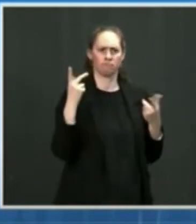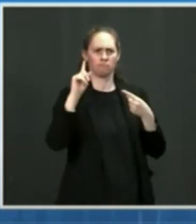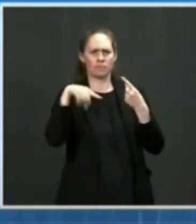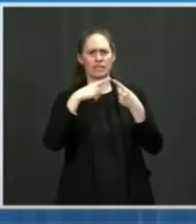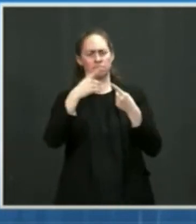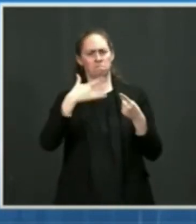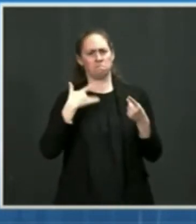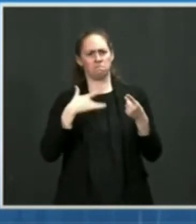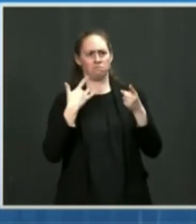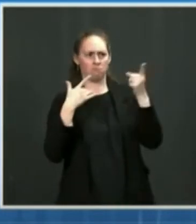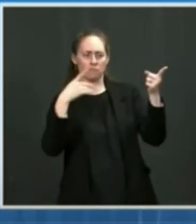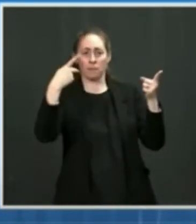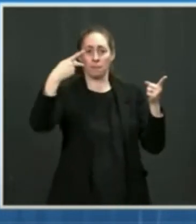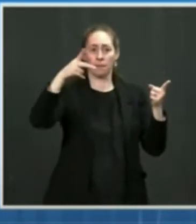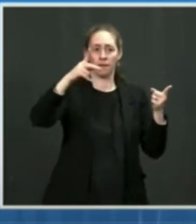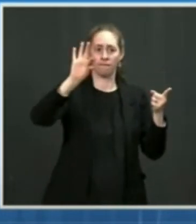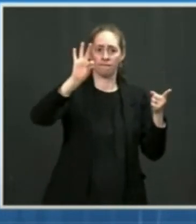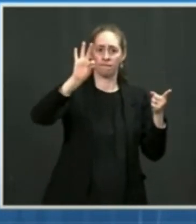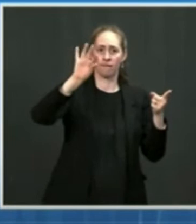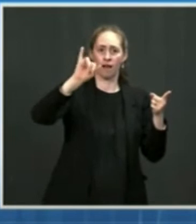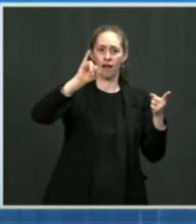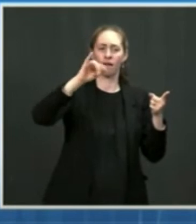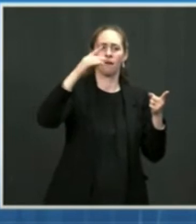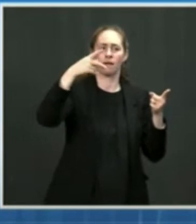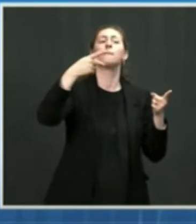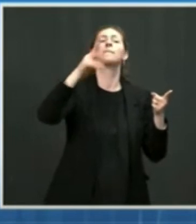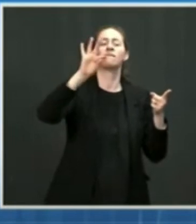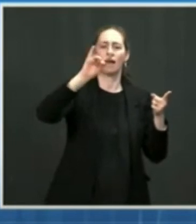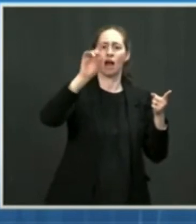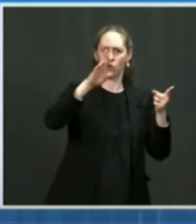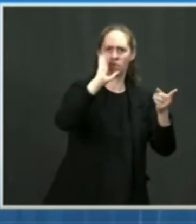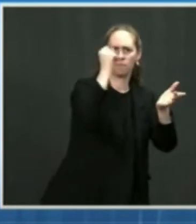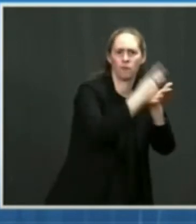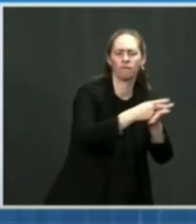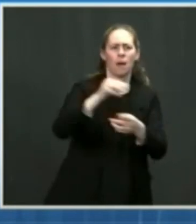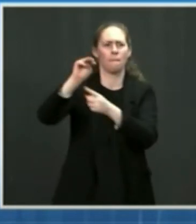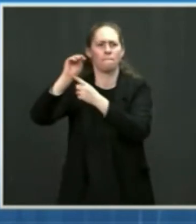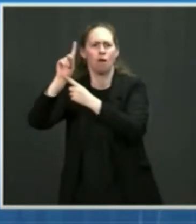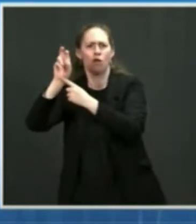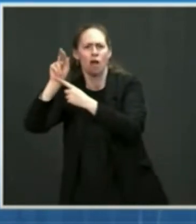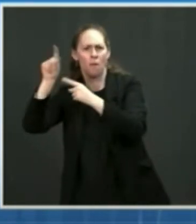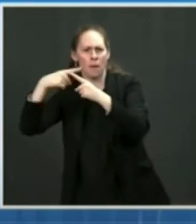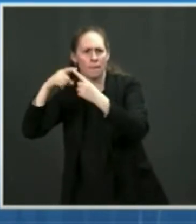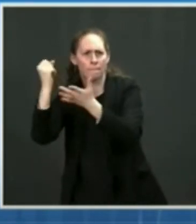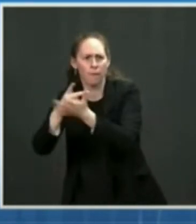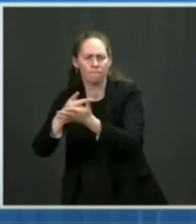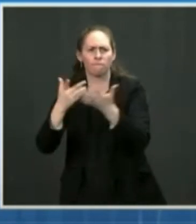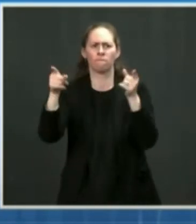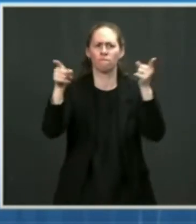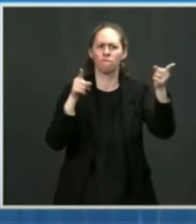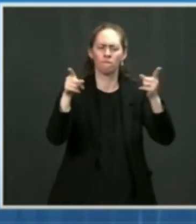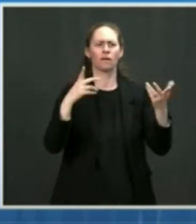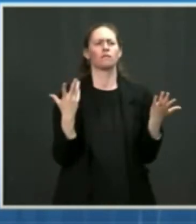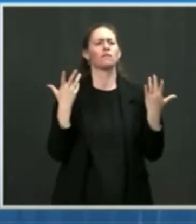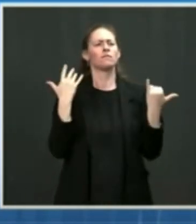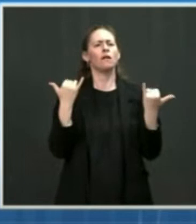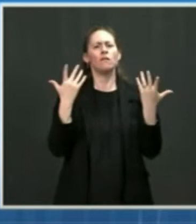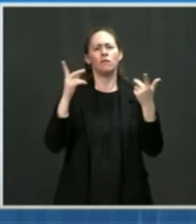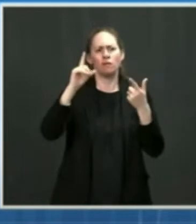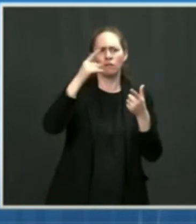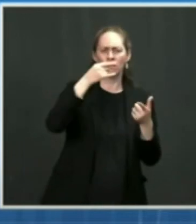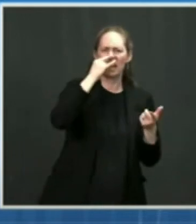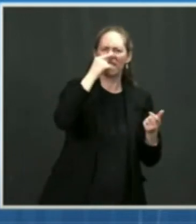for kids 12 to 16? And where do you believe that most of them would get vaccinated? Would it take place like adults